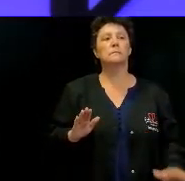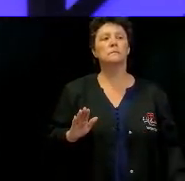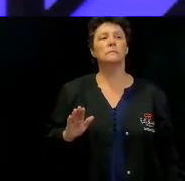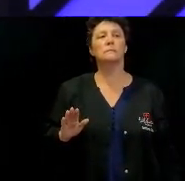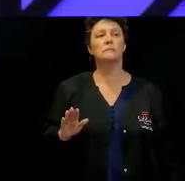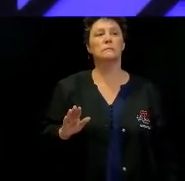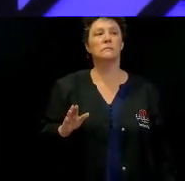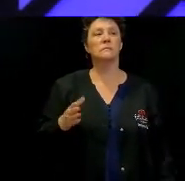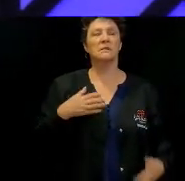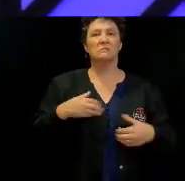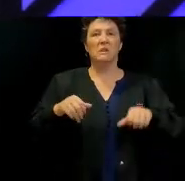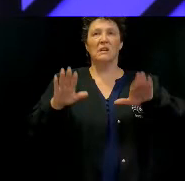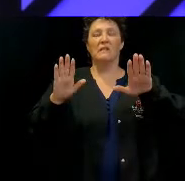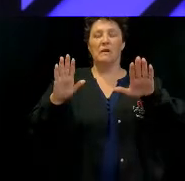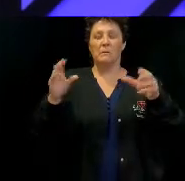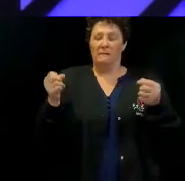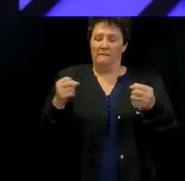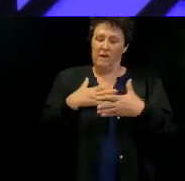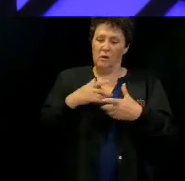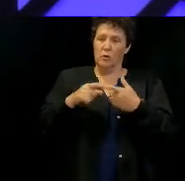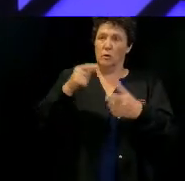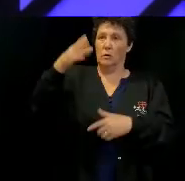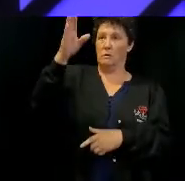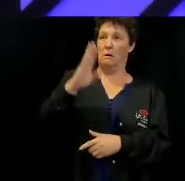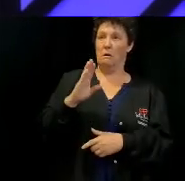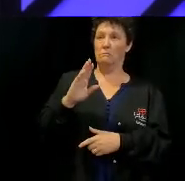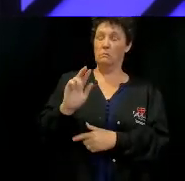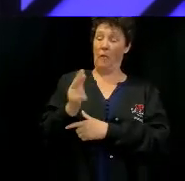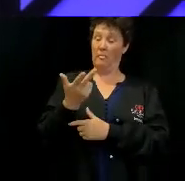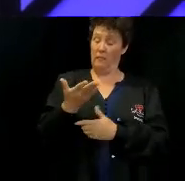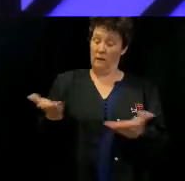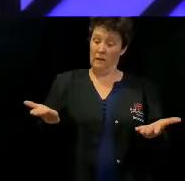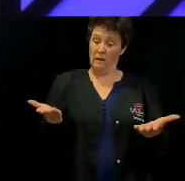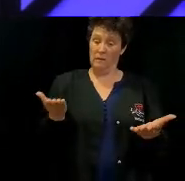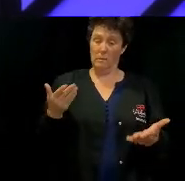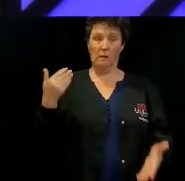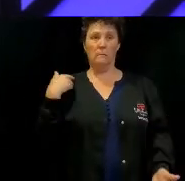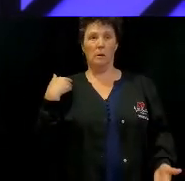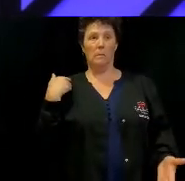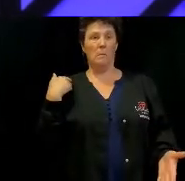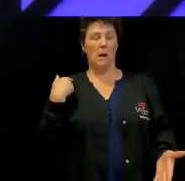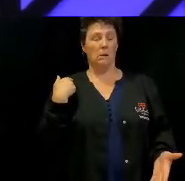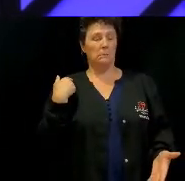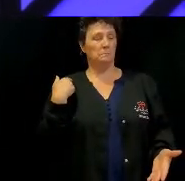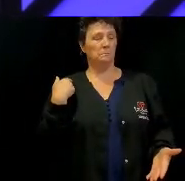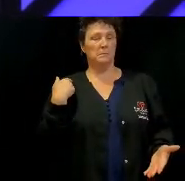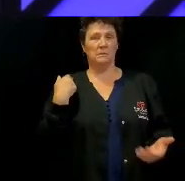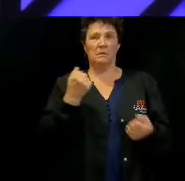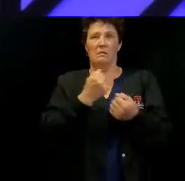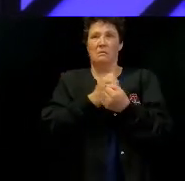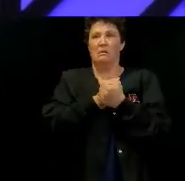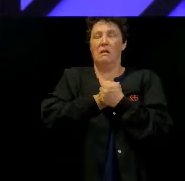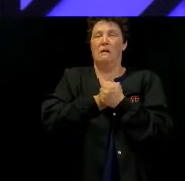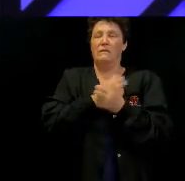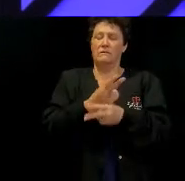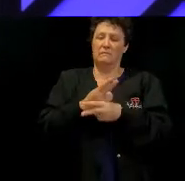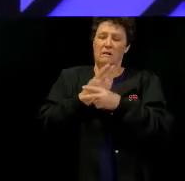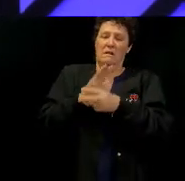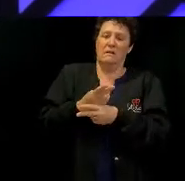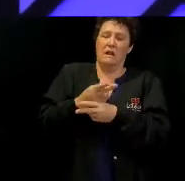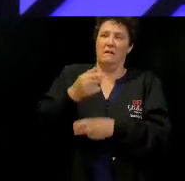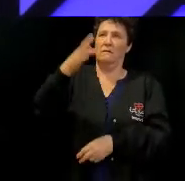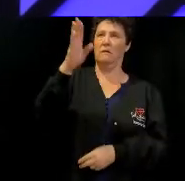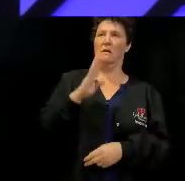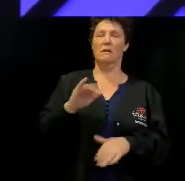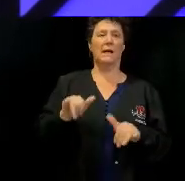Submit our fears to God. The third thing is this, remind ourselves of God's love and care. This is how you're going to walk it